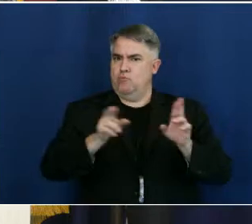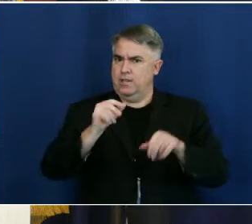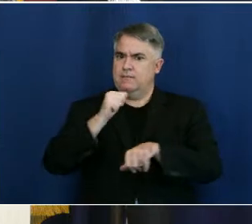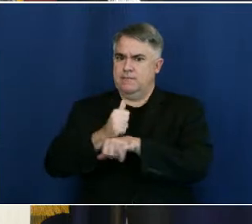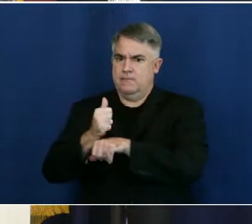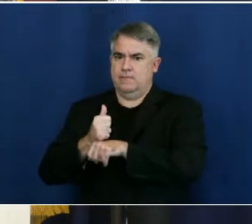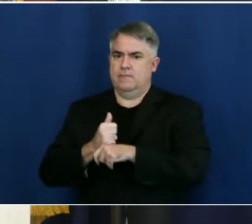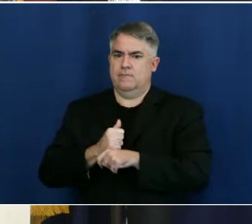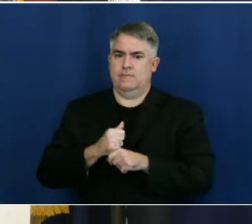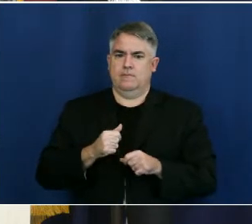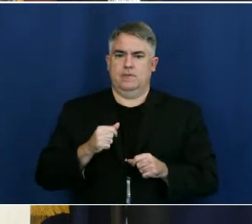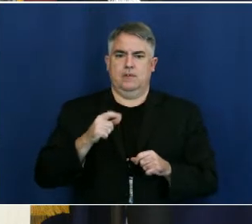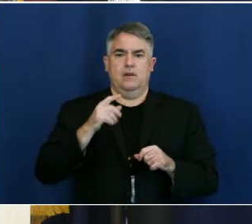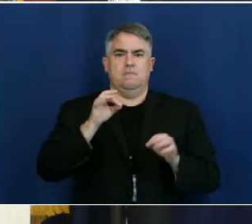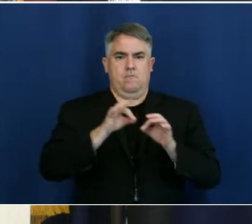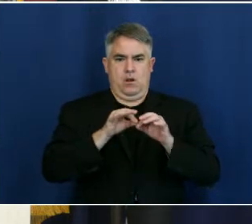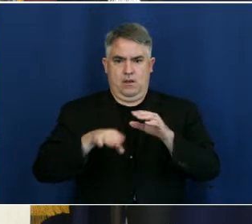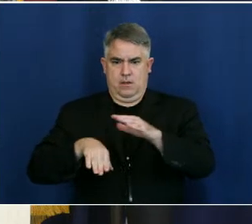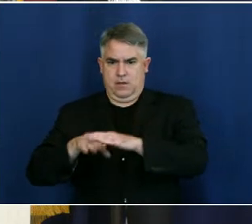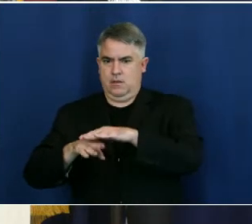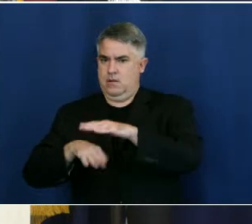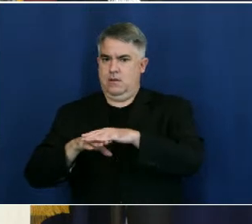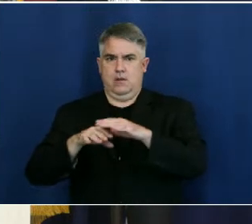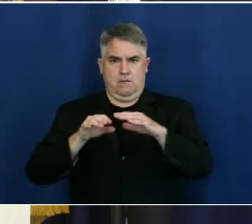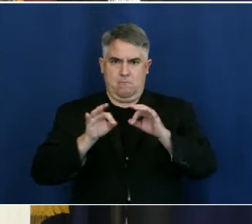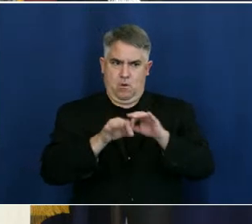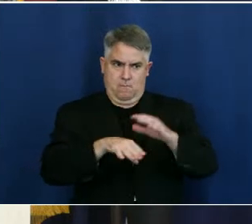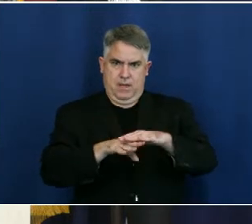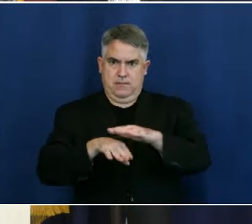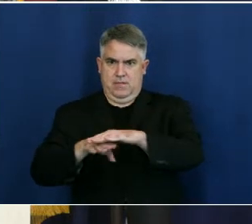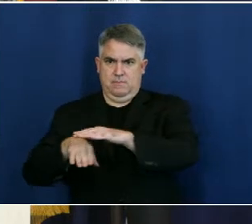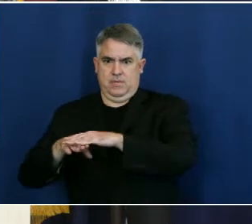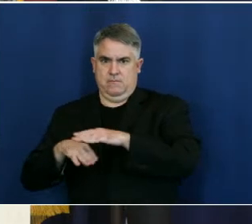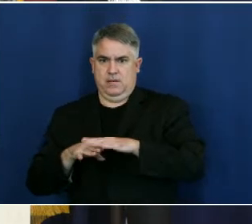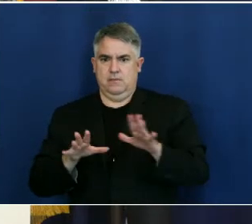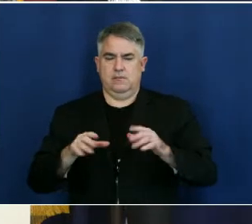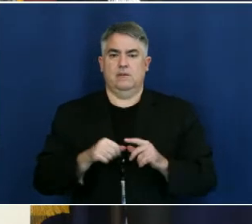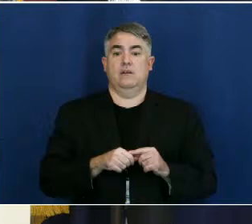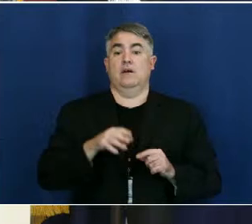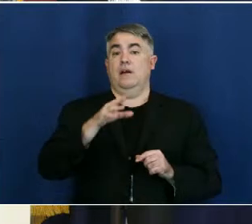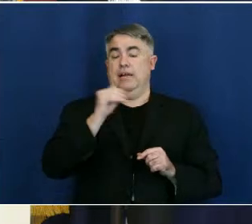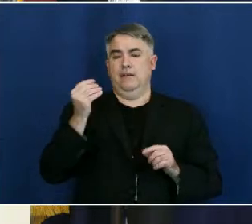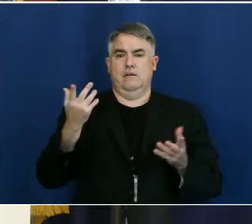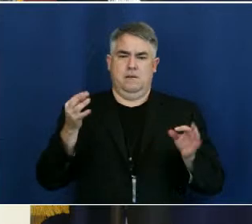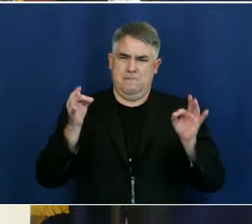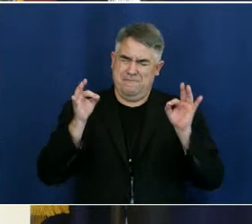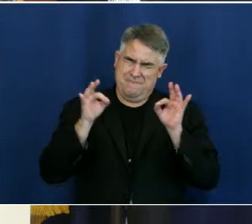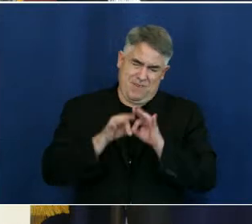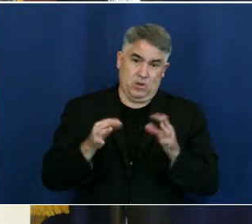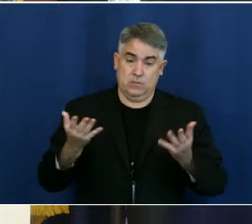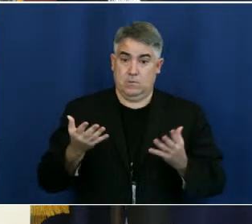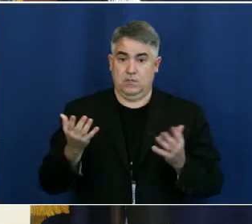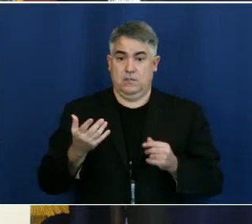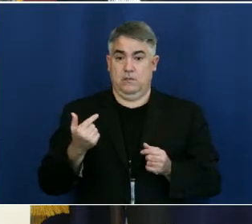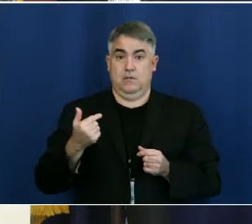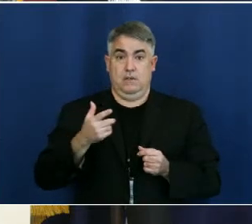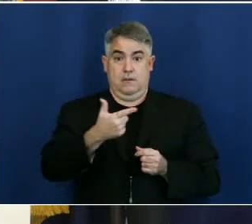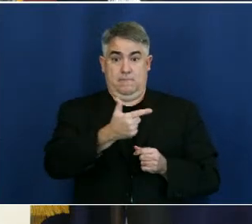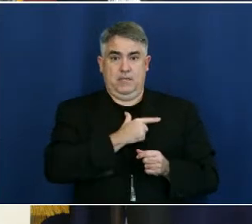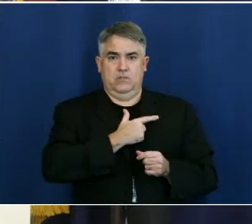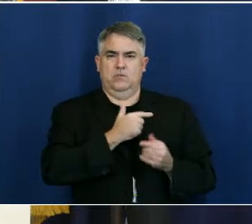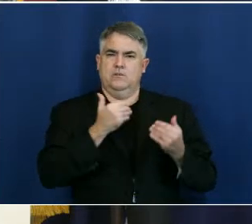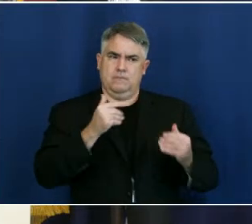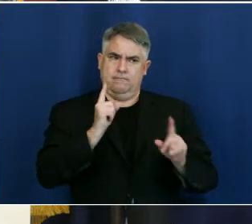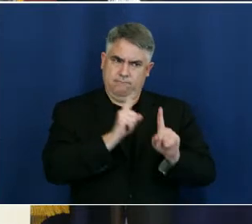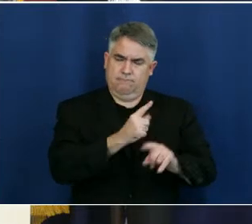keeping communities informed about vaccination appointments, as well as the importance of getting vaccinated when it's your turn. We still have